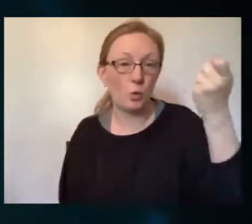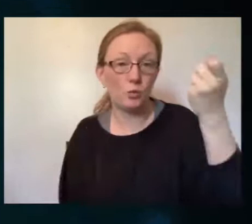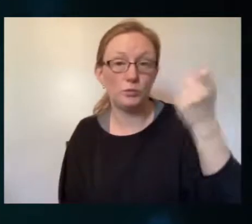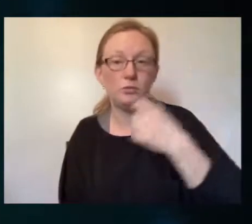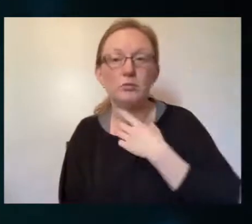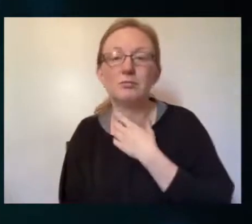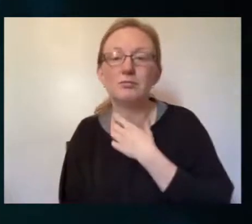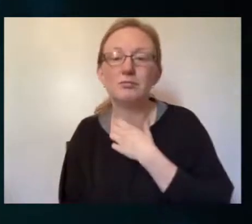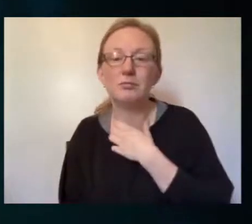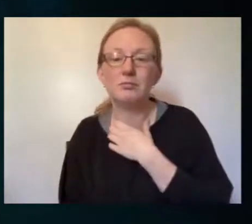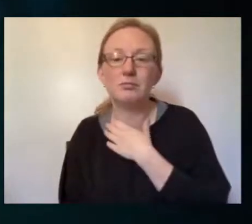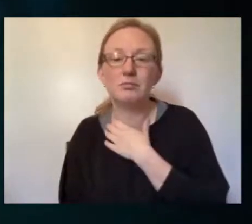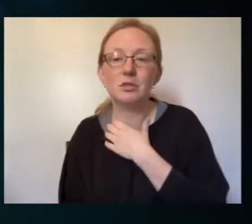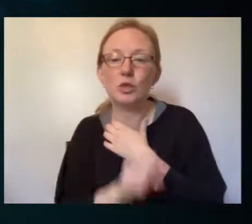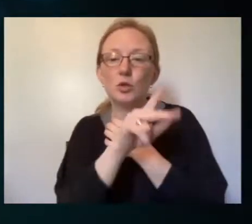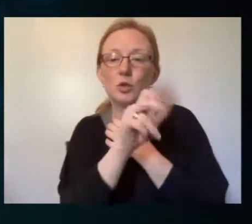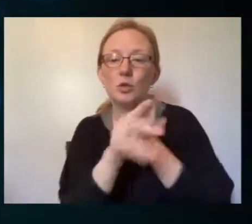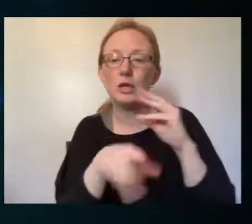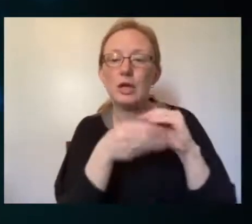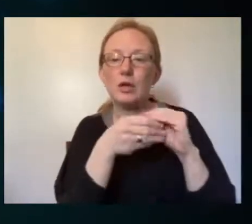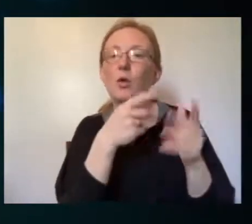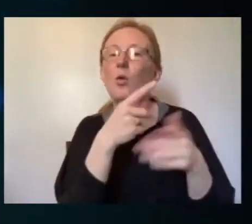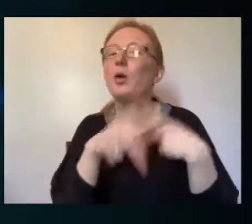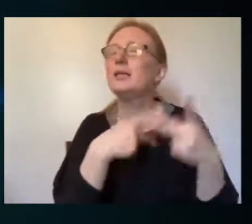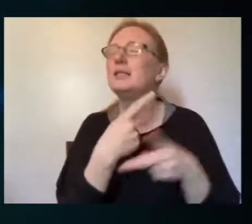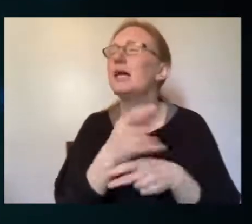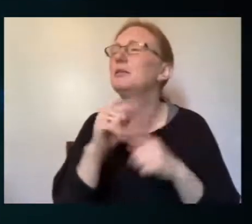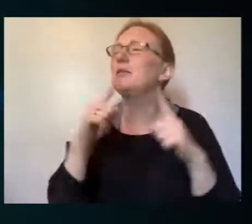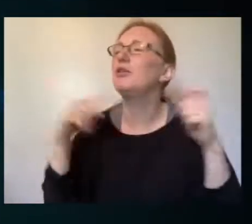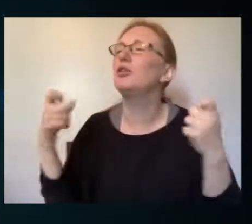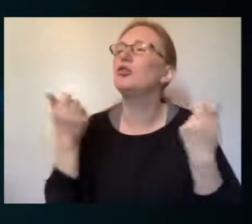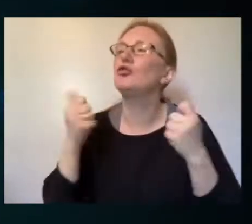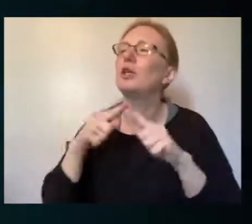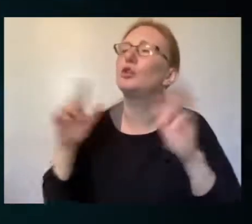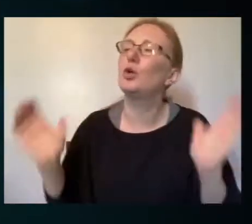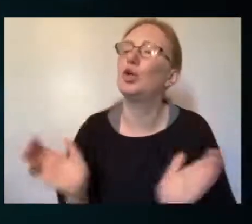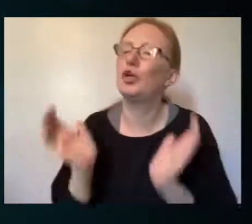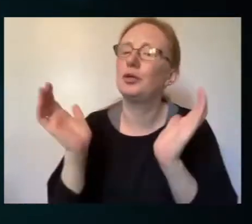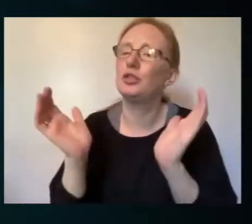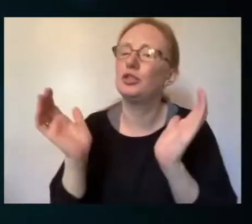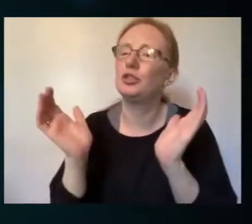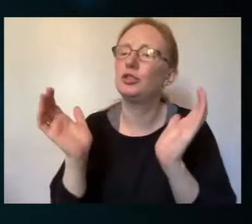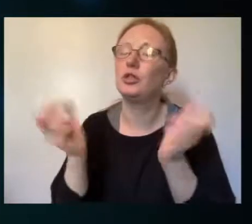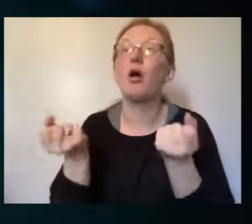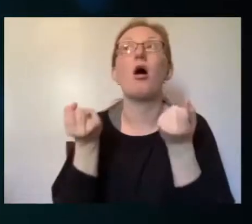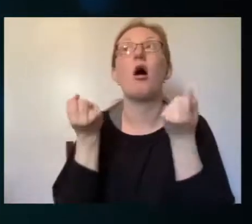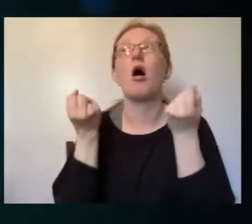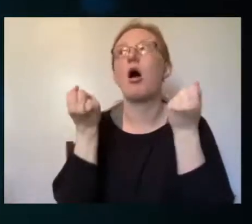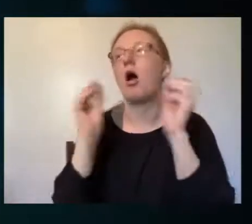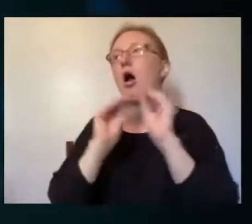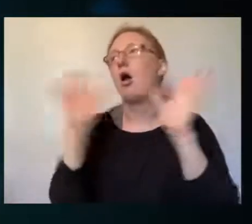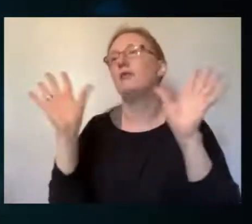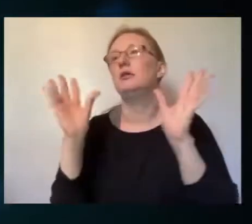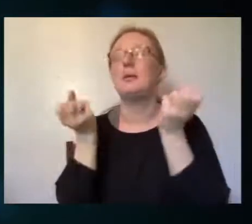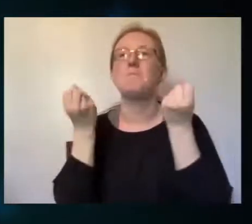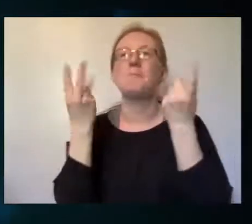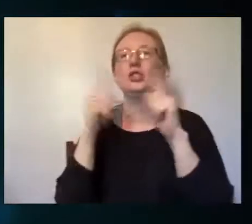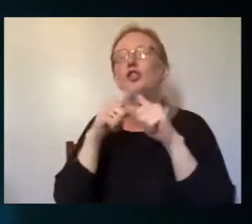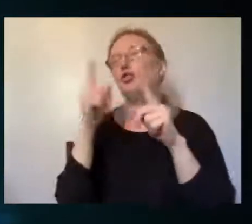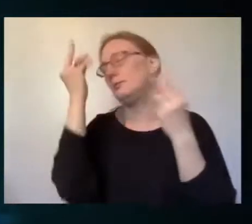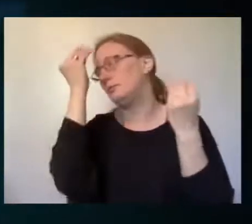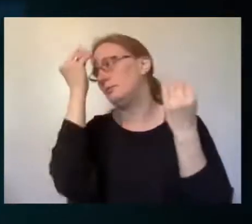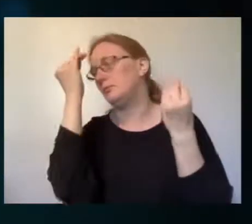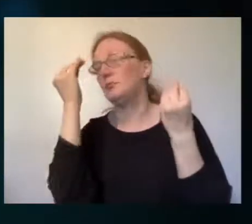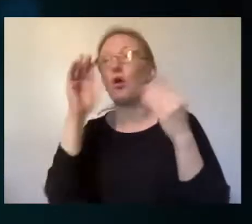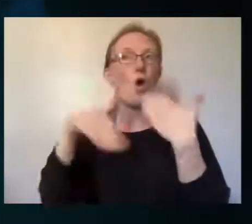Yeah, Susan's added, what types of diversity are we trying to encourage? There are obviously many to consider and are all